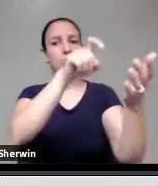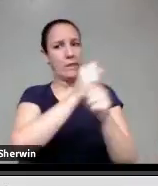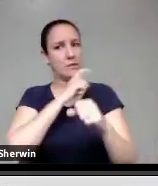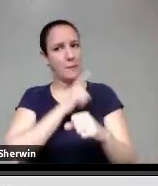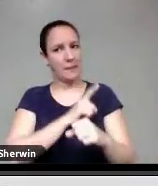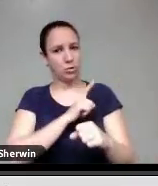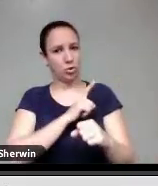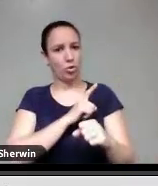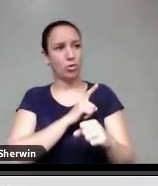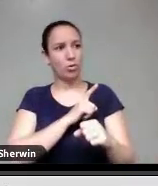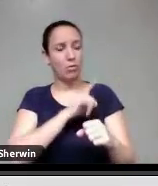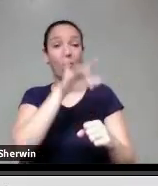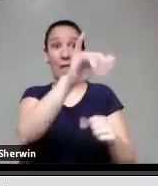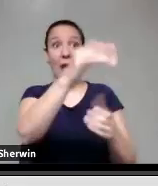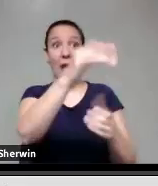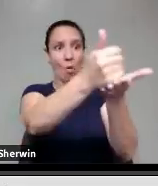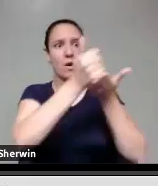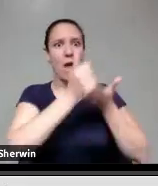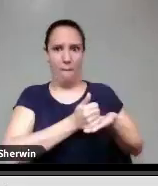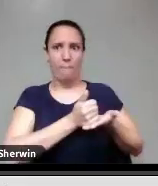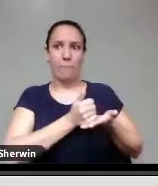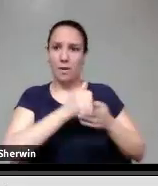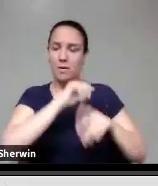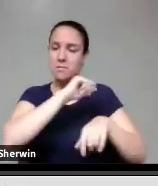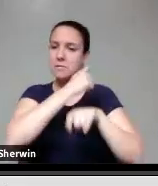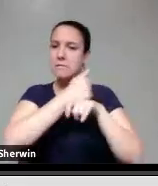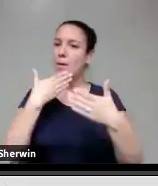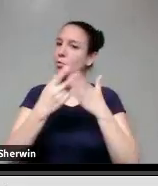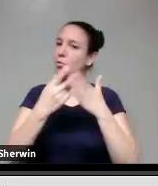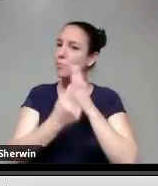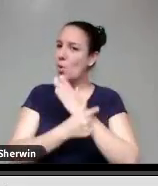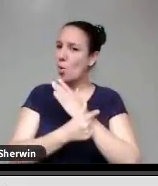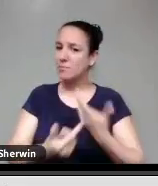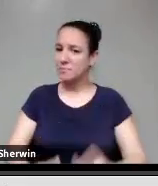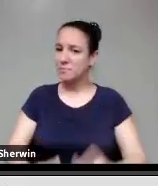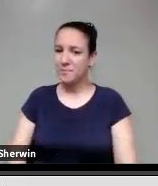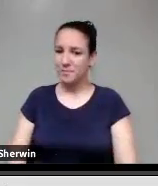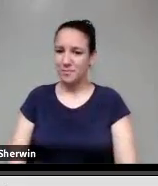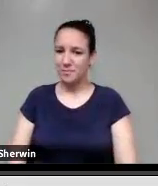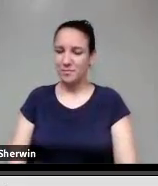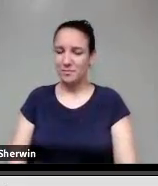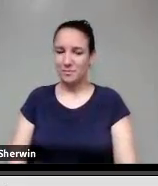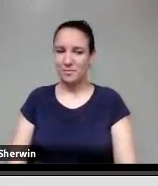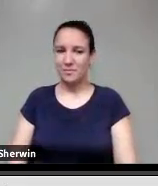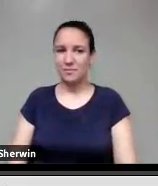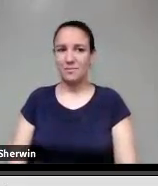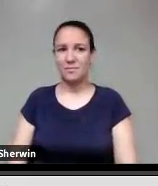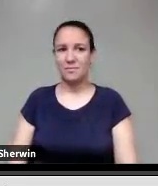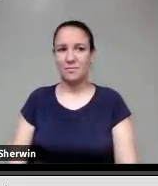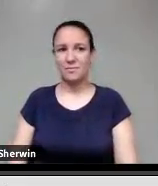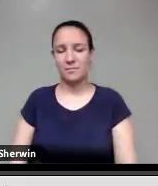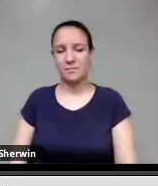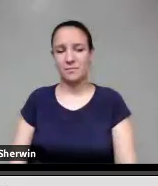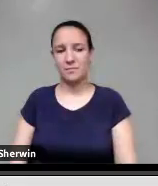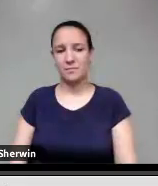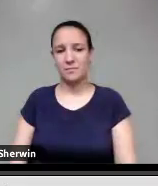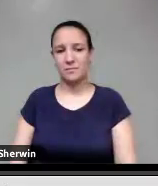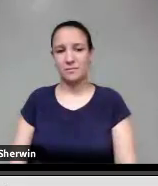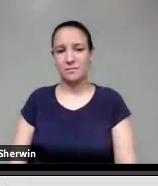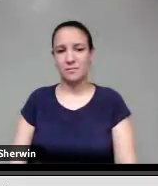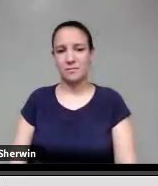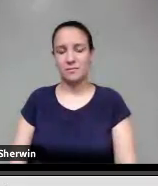trying to serve our market to the best of our ability, we cannot do that without knowing what they're looking for. As I was researching this particular